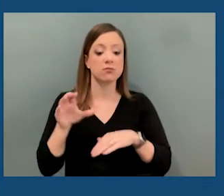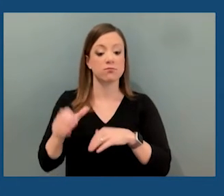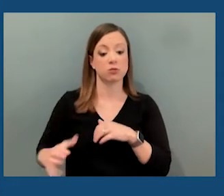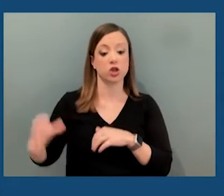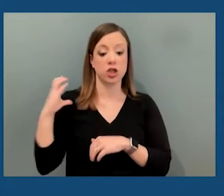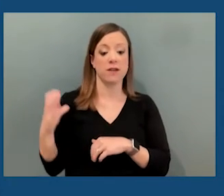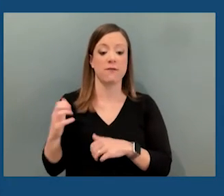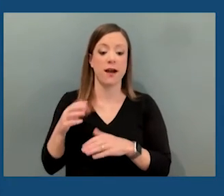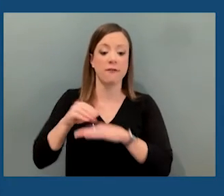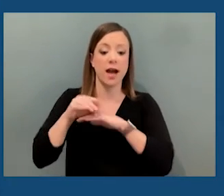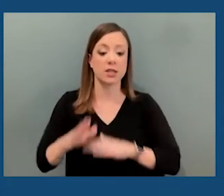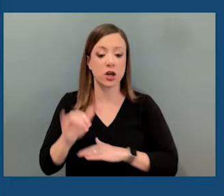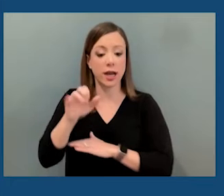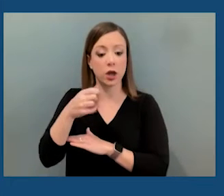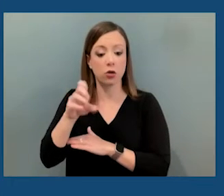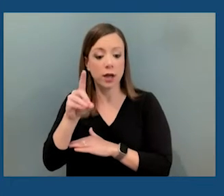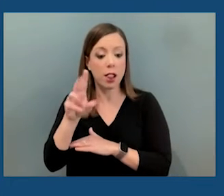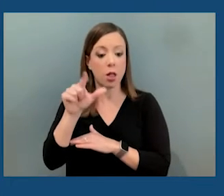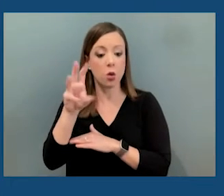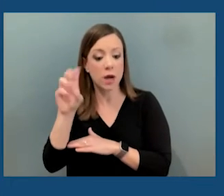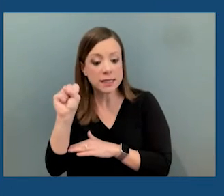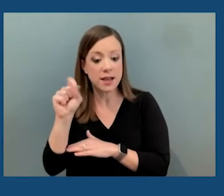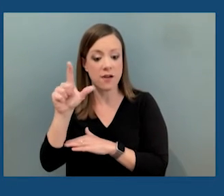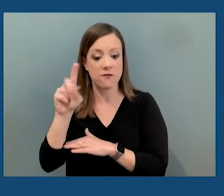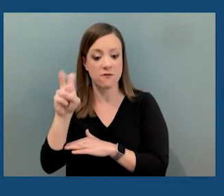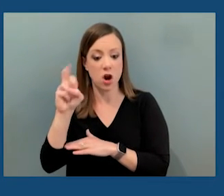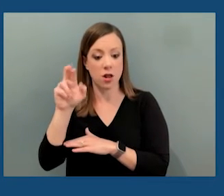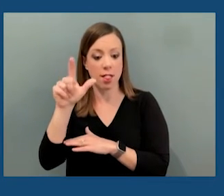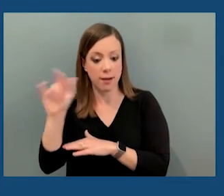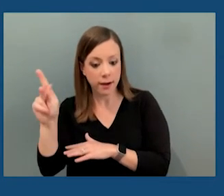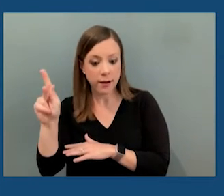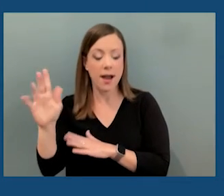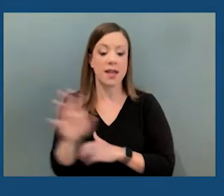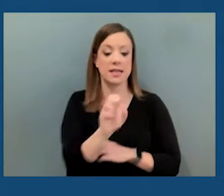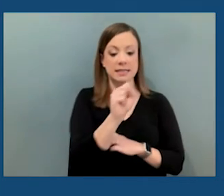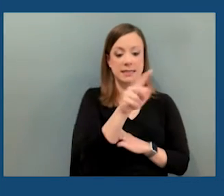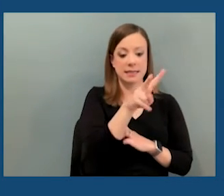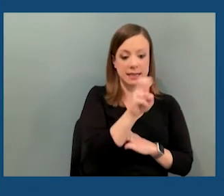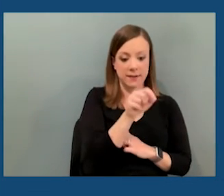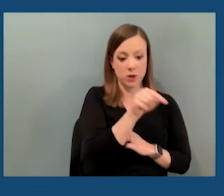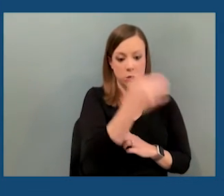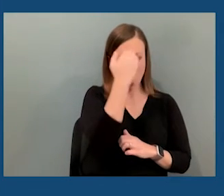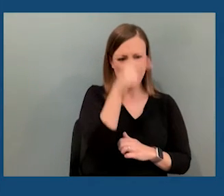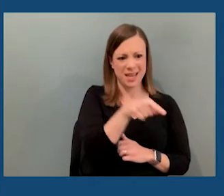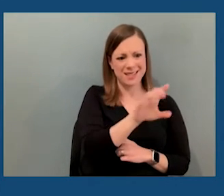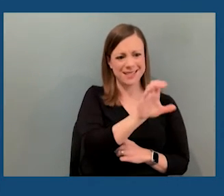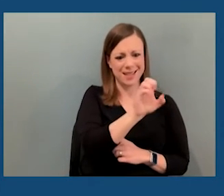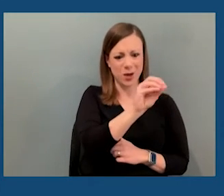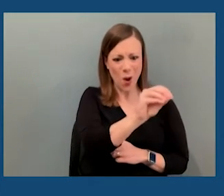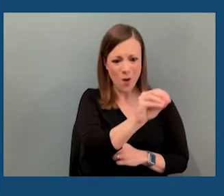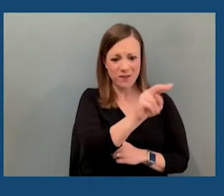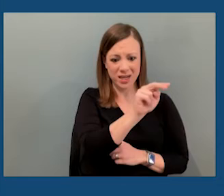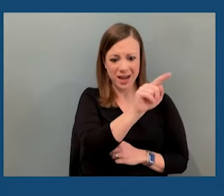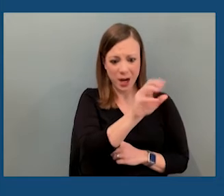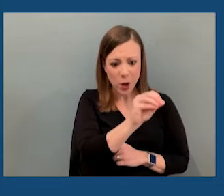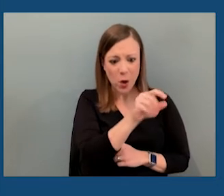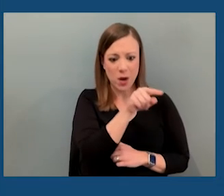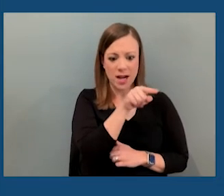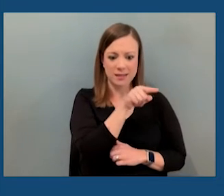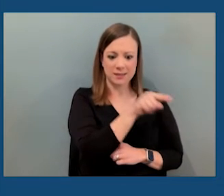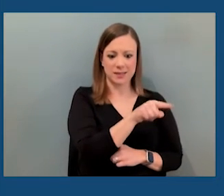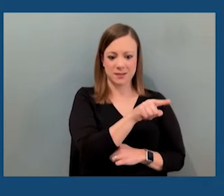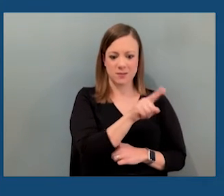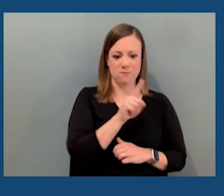Roth. You guys know Steve as the CEO of Vornado, and you know Darryl as basically the most prolific producer on Broadway. It's a fun night at the Rainbow